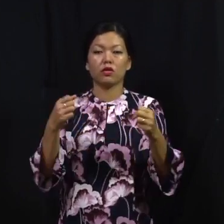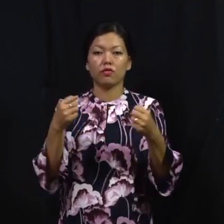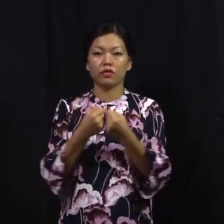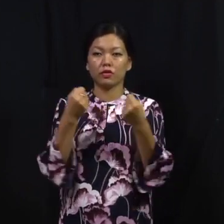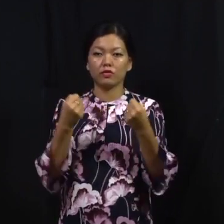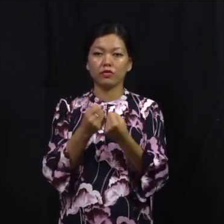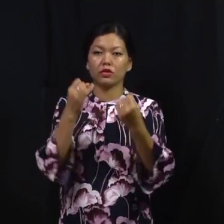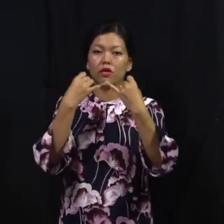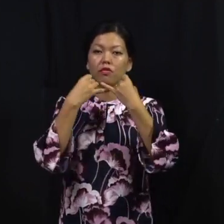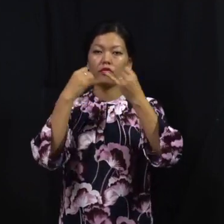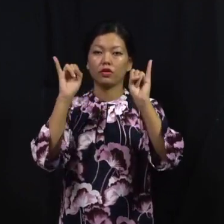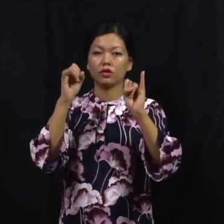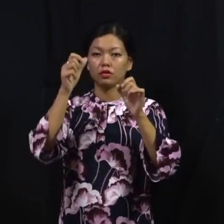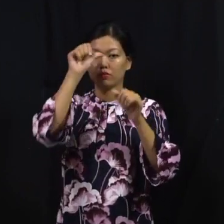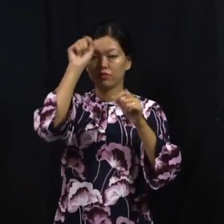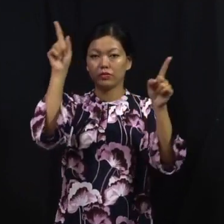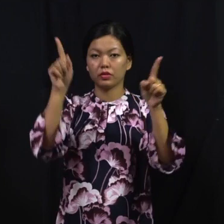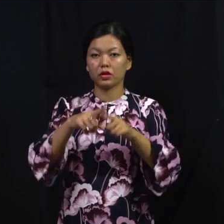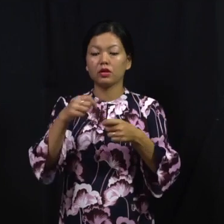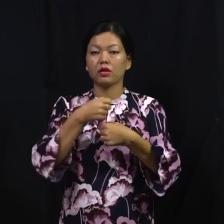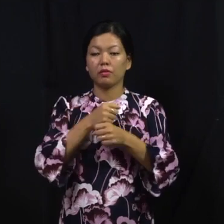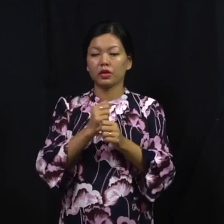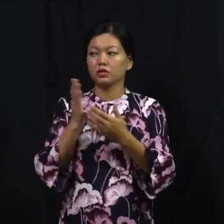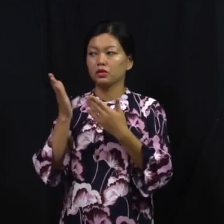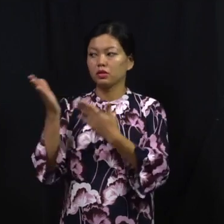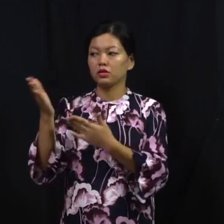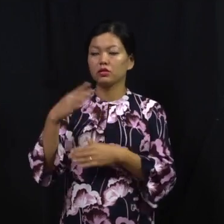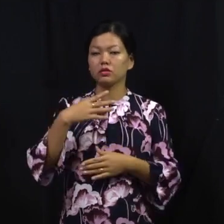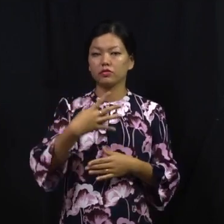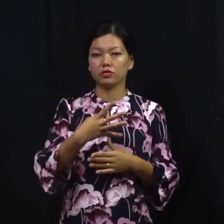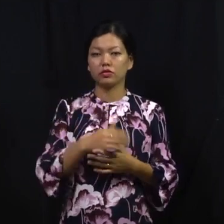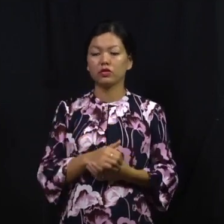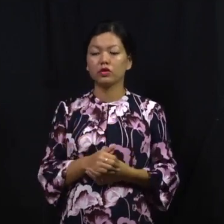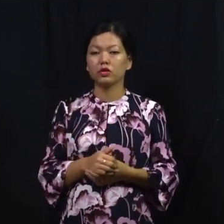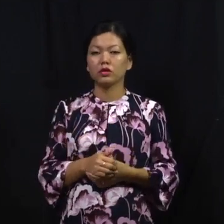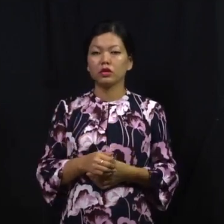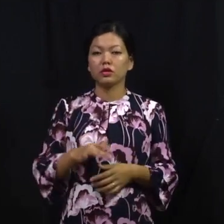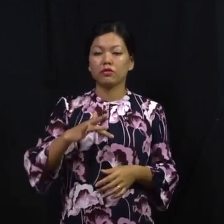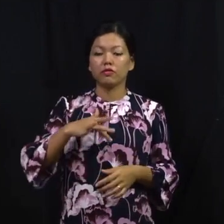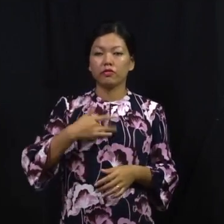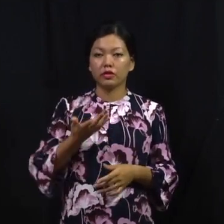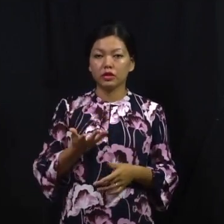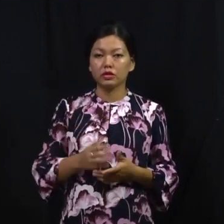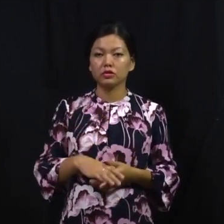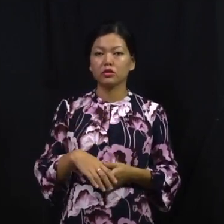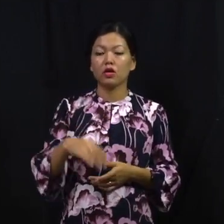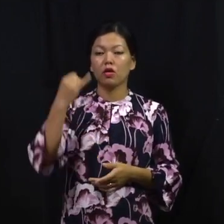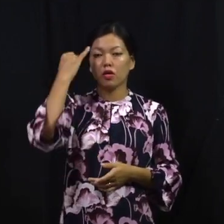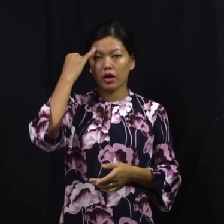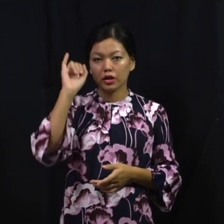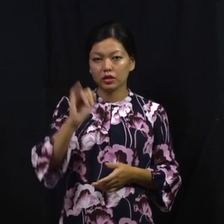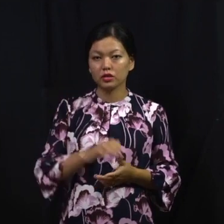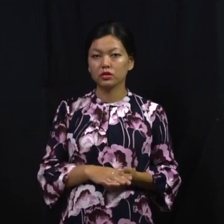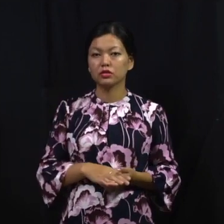controlled somewhat by these national sentiments, okay, the sentiments of the people, the views of the people, how the